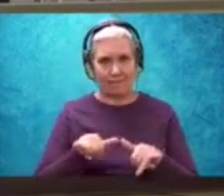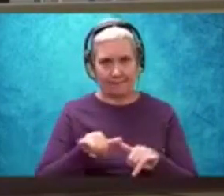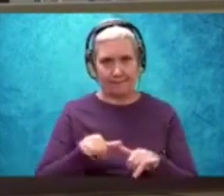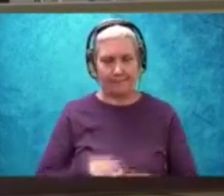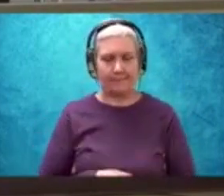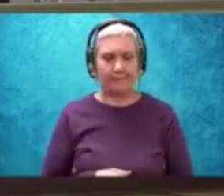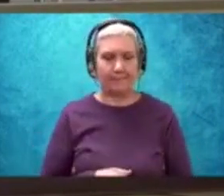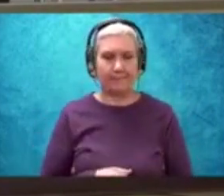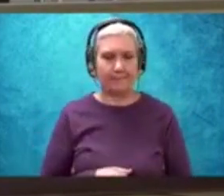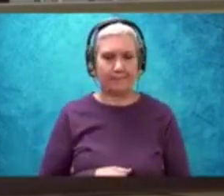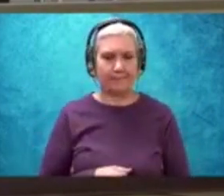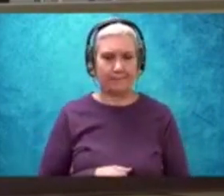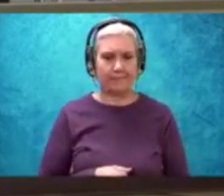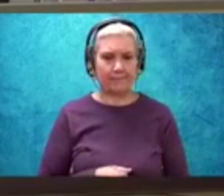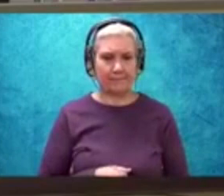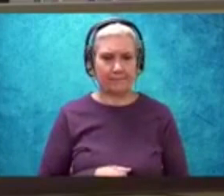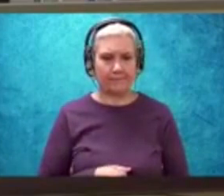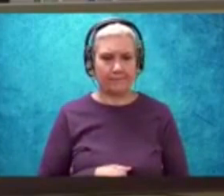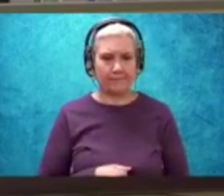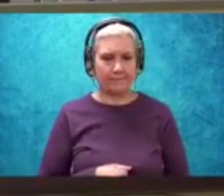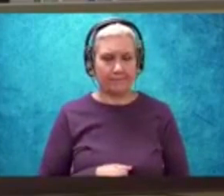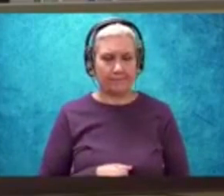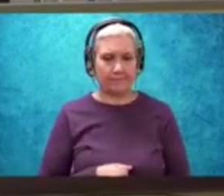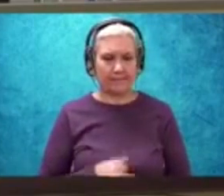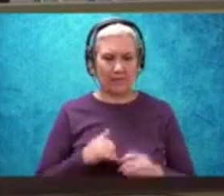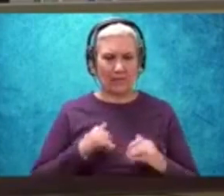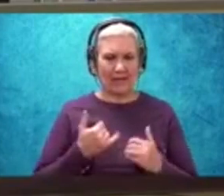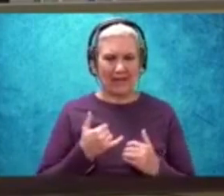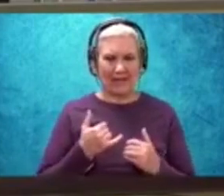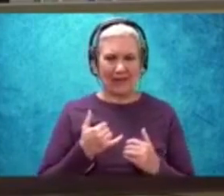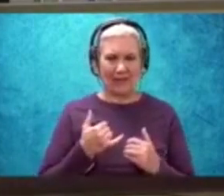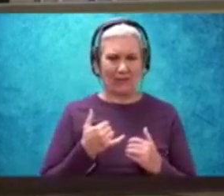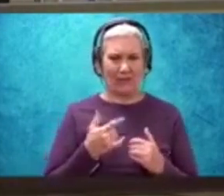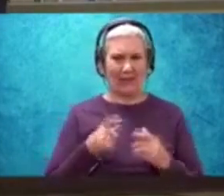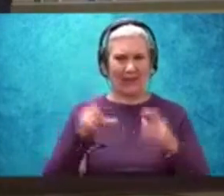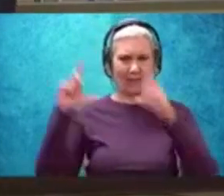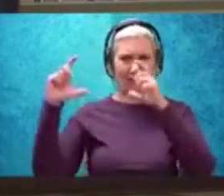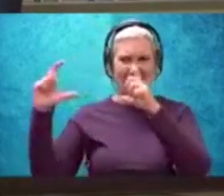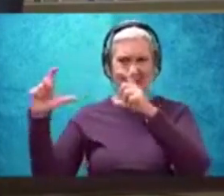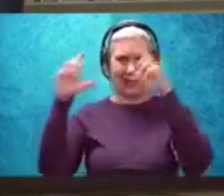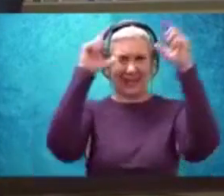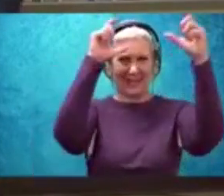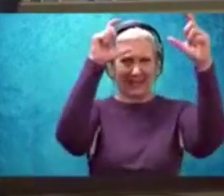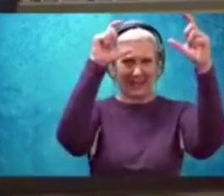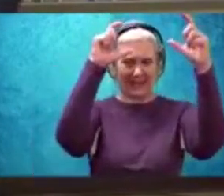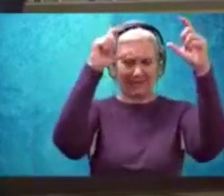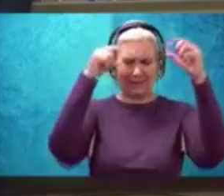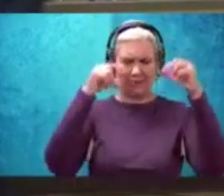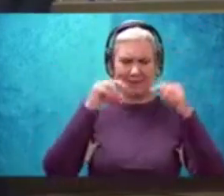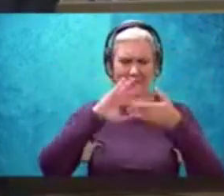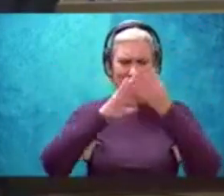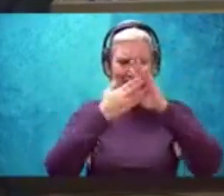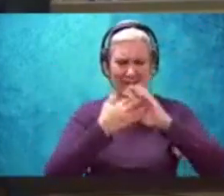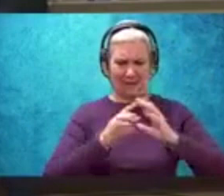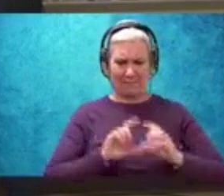this total, and how does it come about from these parts? Where are the numbers coming from? How are they related?